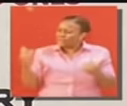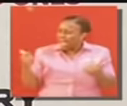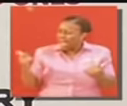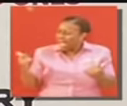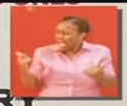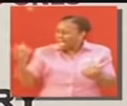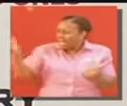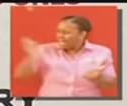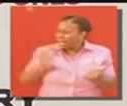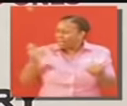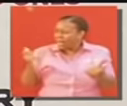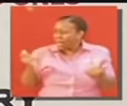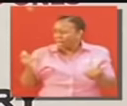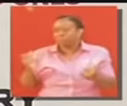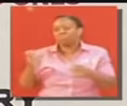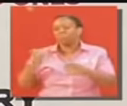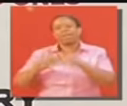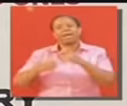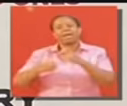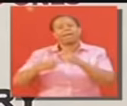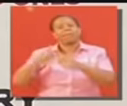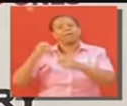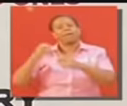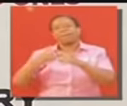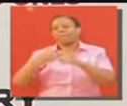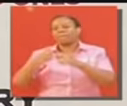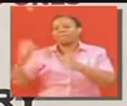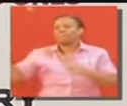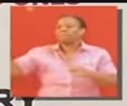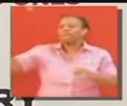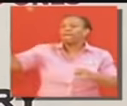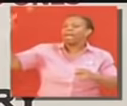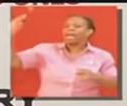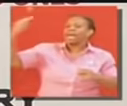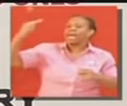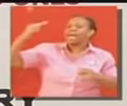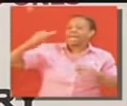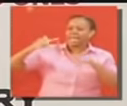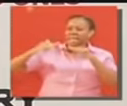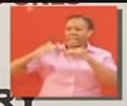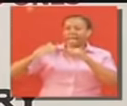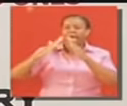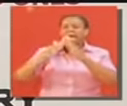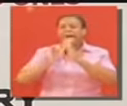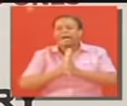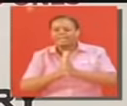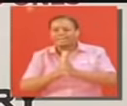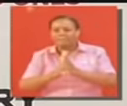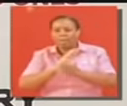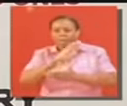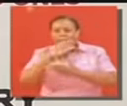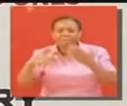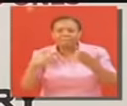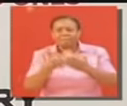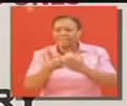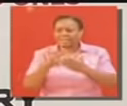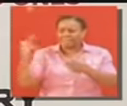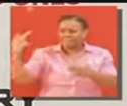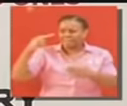The problem is to fly in, to hire a whole plane, because